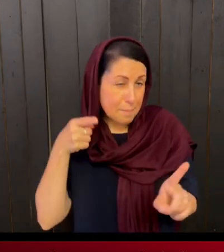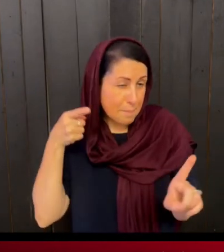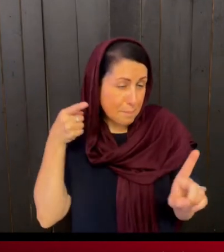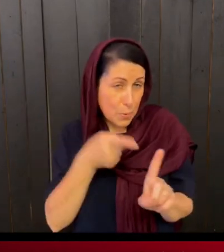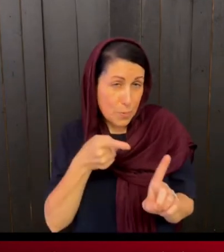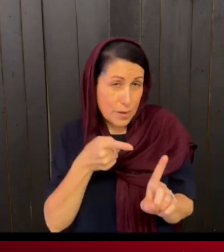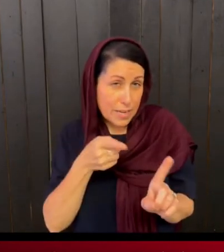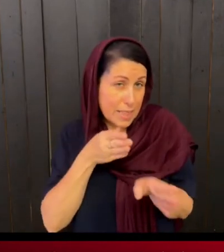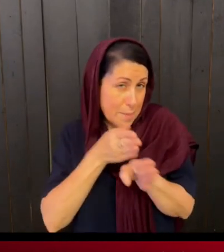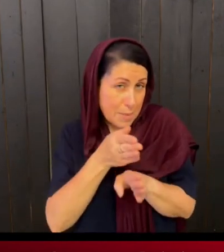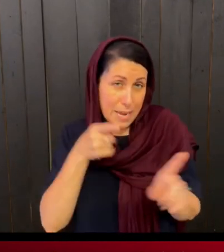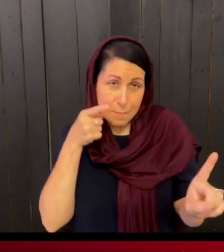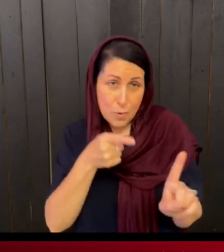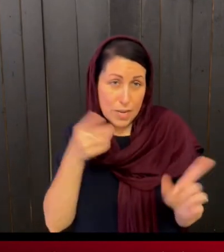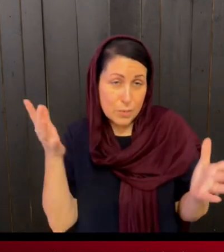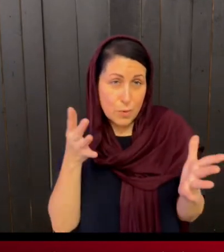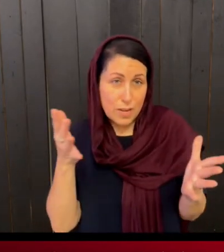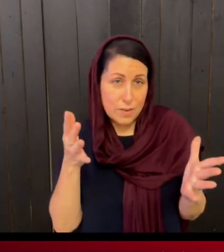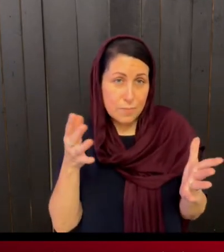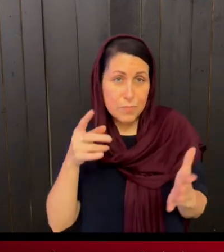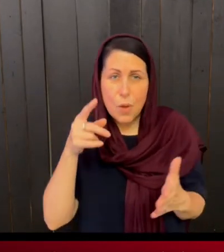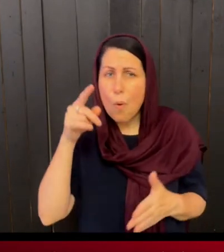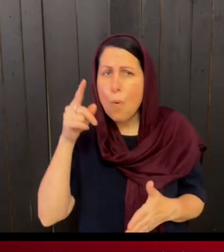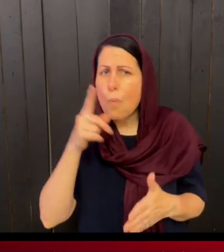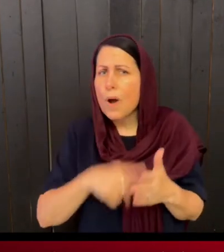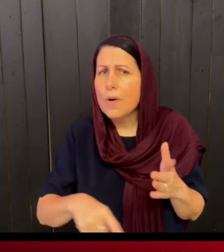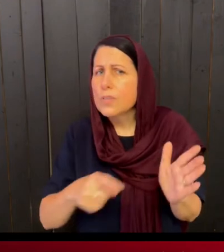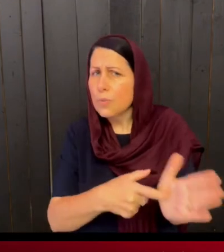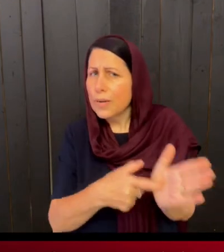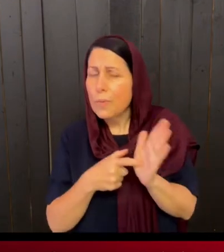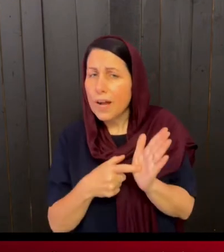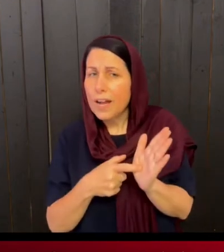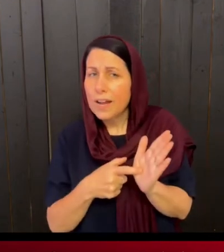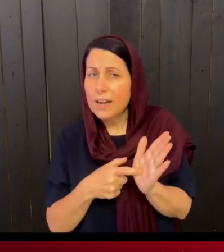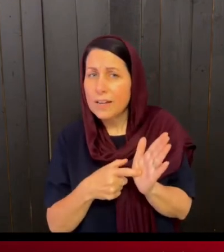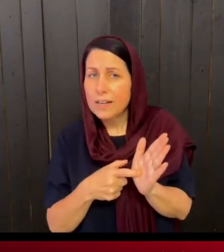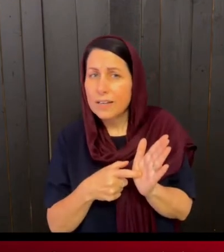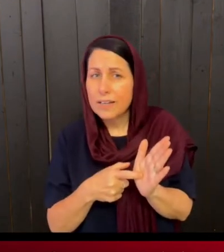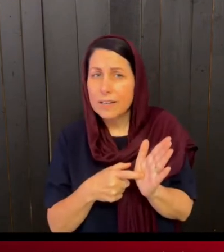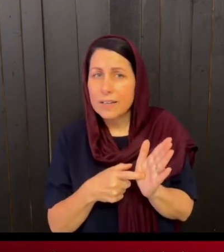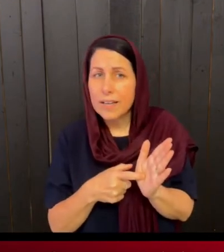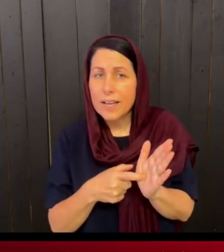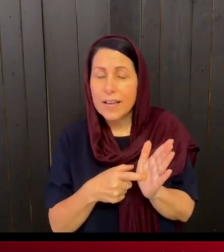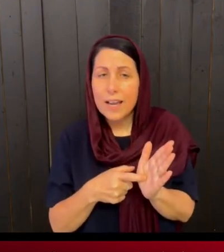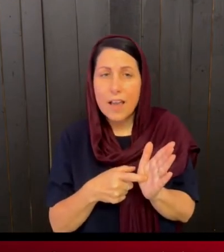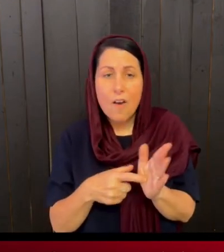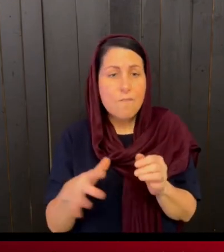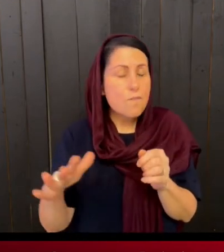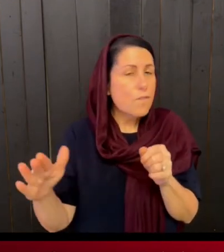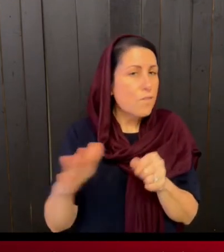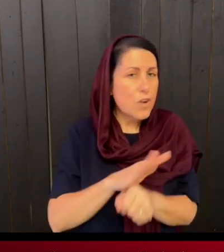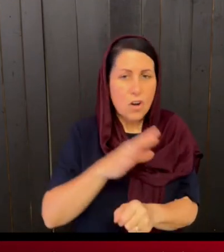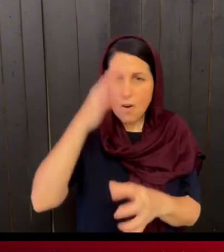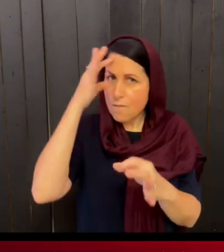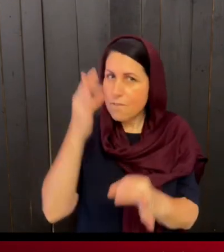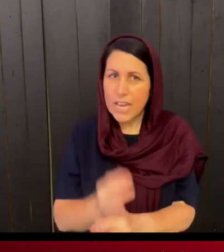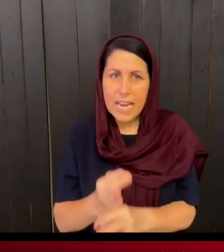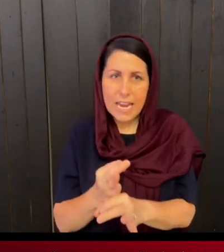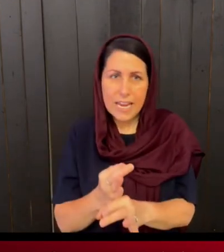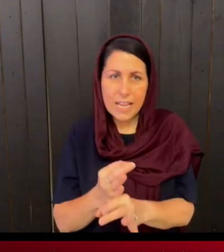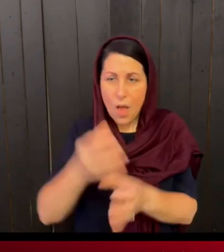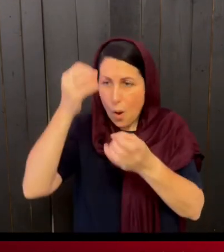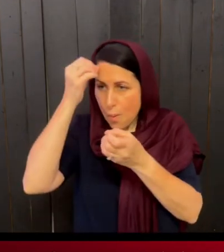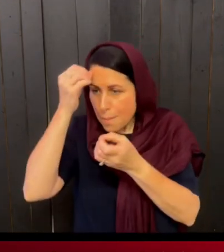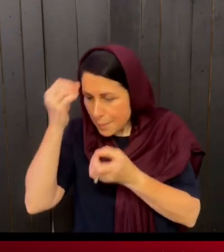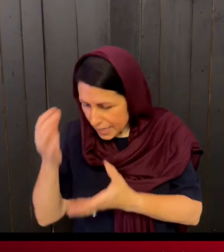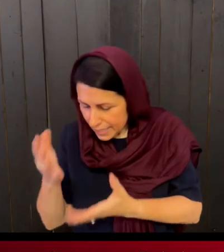is what was required was a kind of a blind faith, an obedience that would not have made sense to any